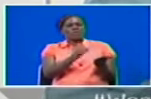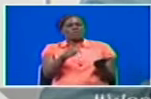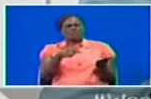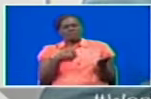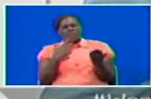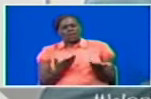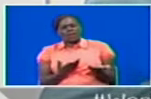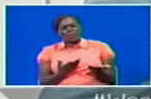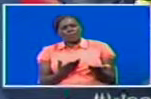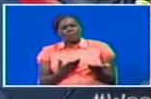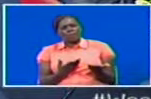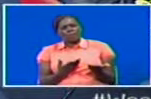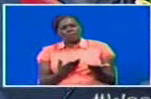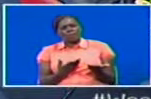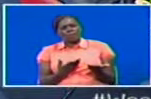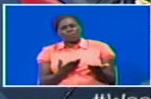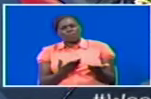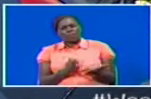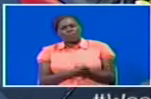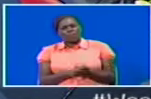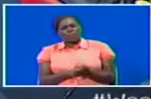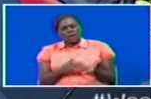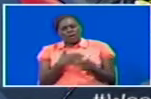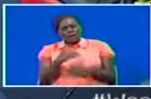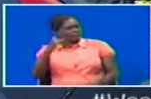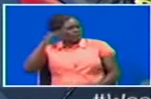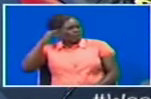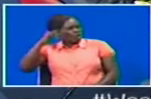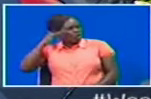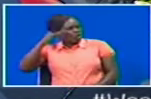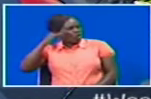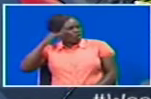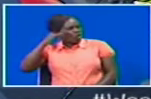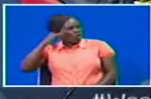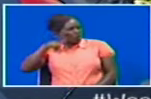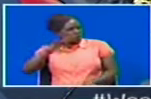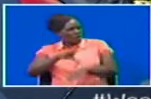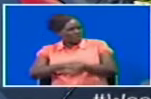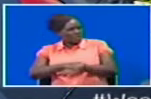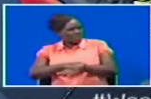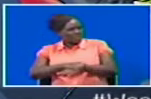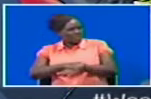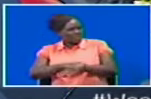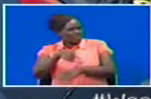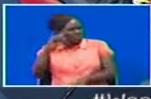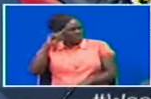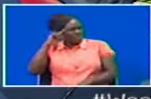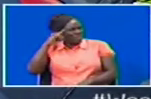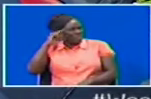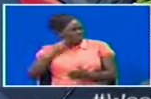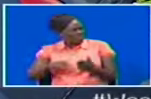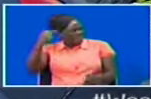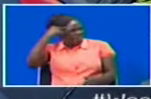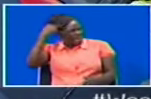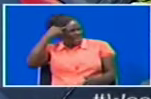that make you feel at that moment? After that phone call, after those few minutes of that phone call, what was going through your heart and your